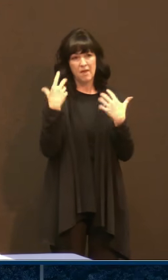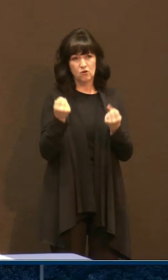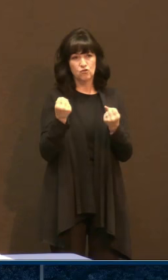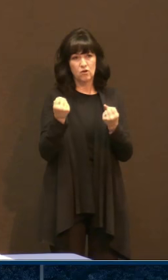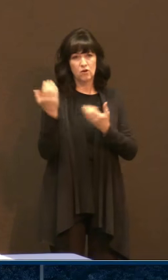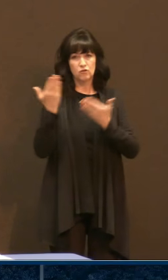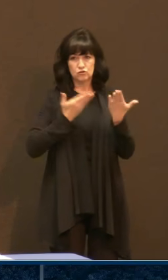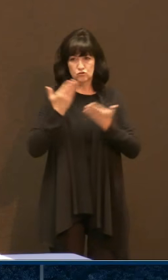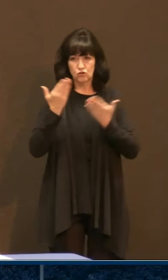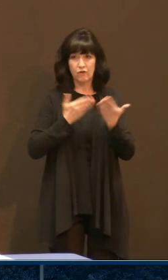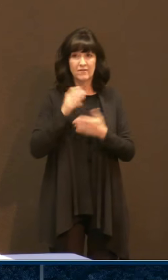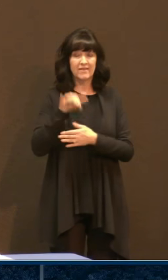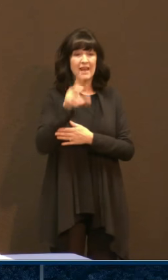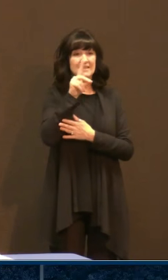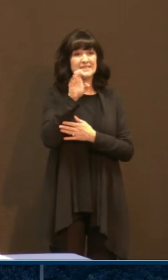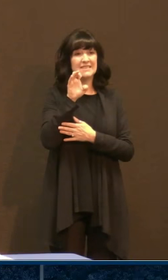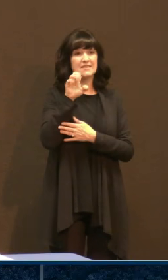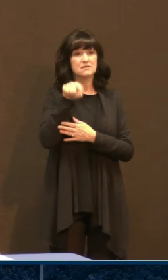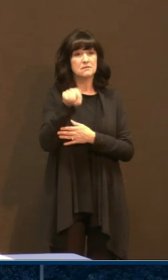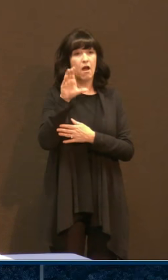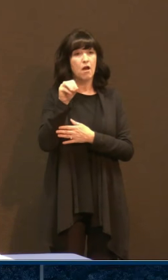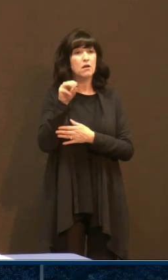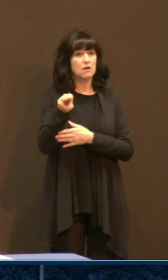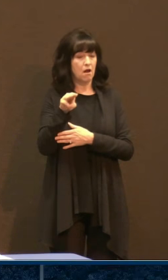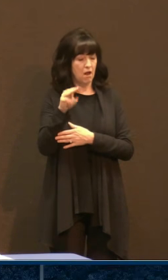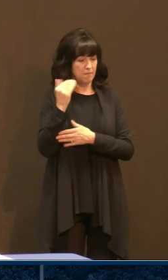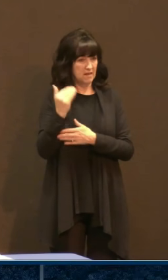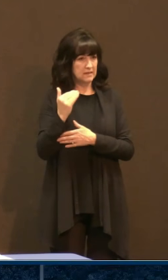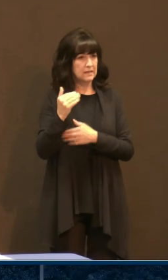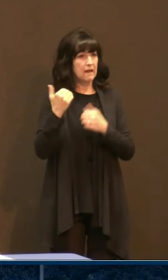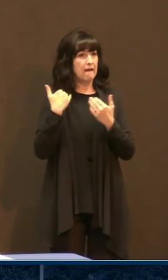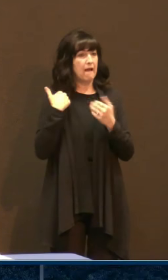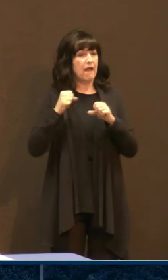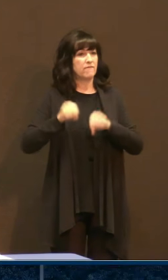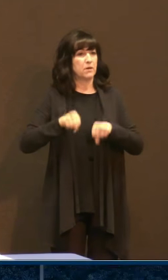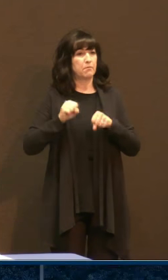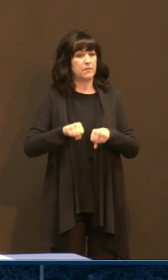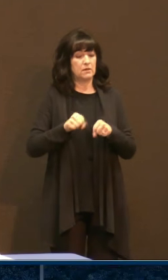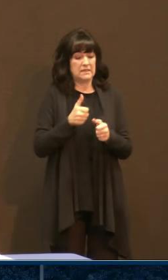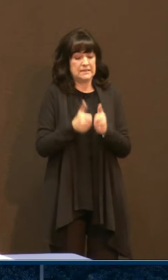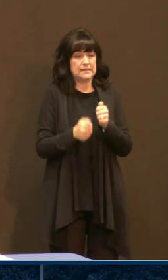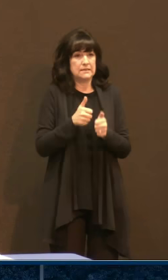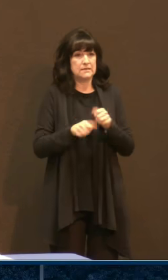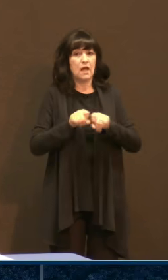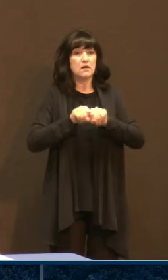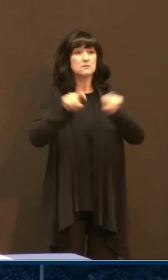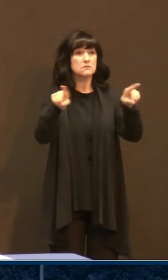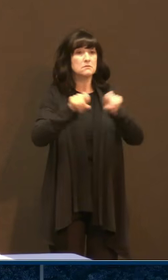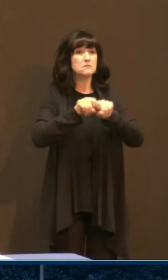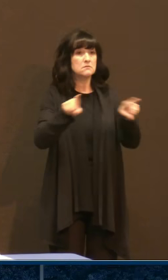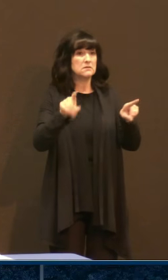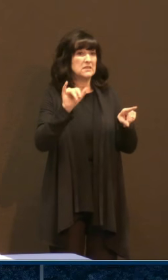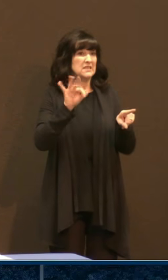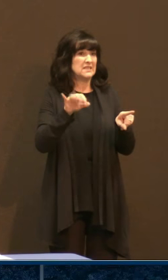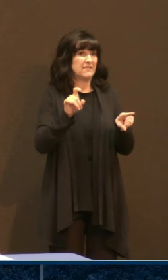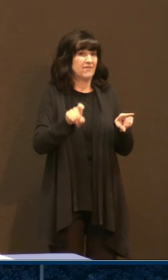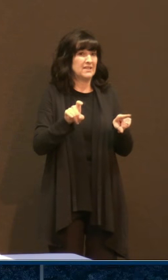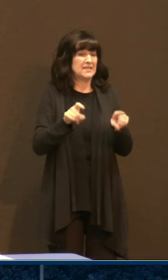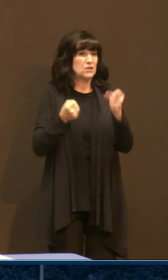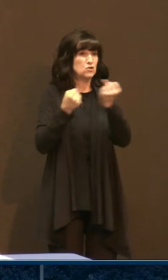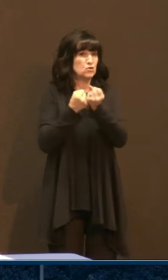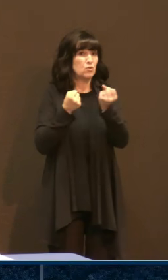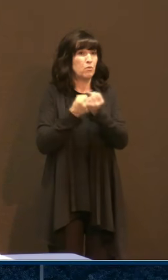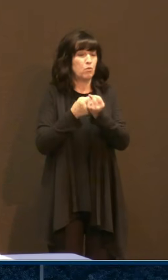helpishere.de.com website. We have a text option now where people can get to support groups or somebody to talk to, events. We know that